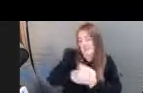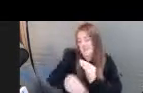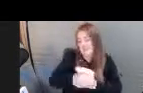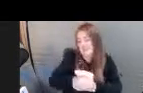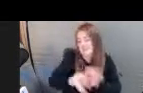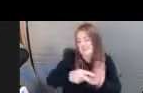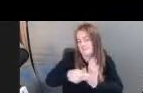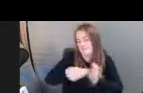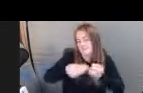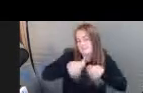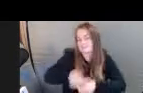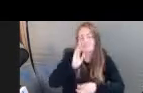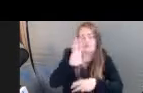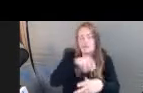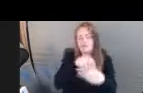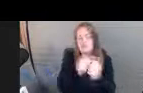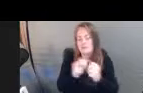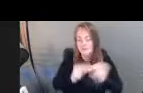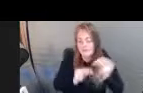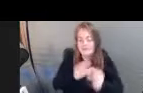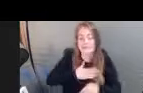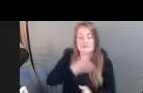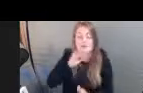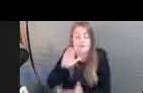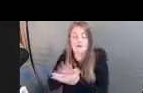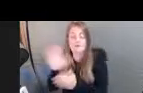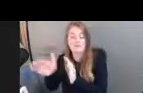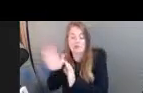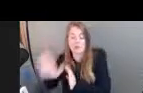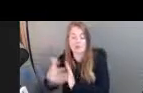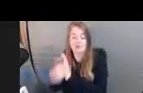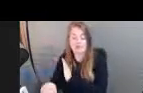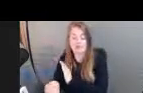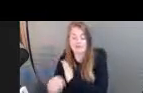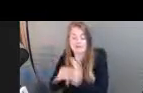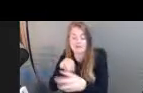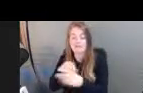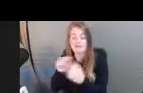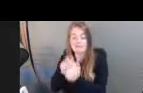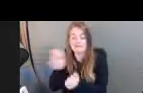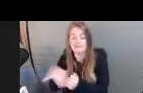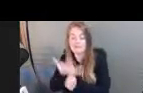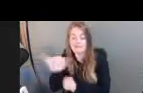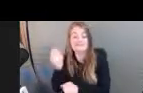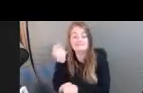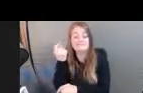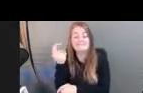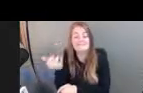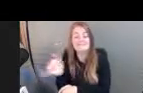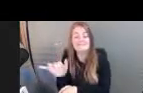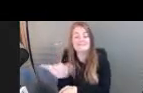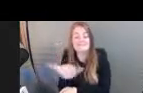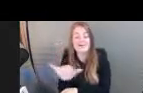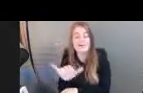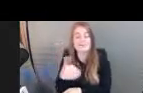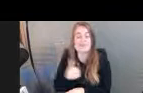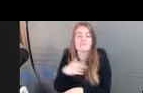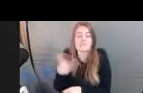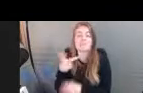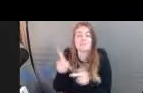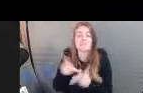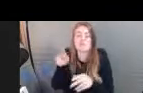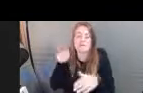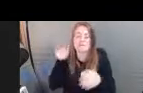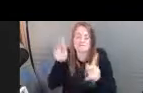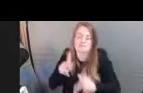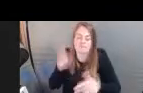utilized my wife's skills as an accessibility professional in-house with the City of Surrey, but they're also getting a third-party assessor to come in